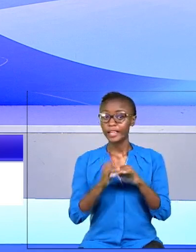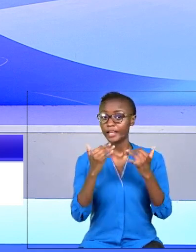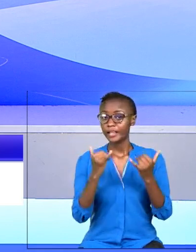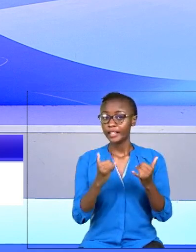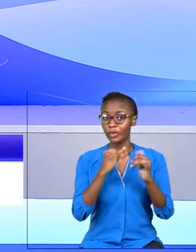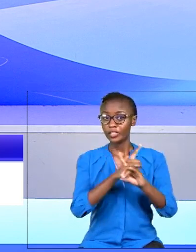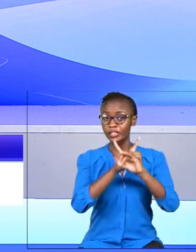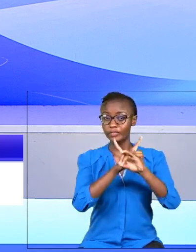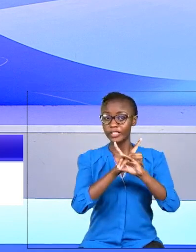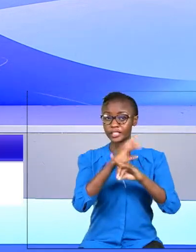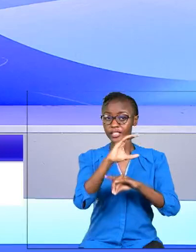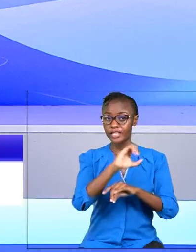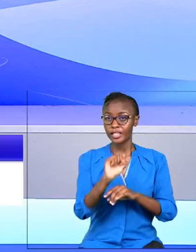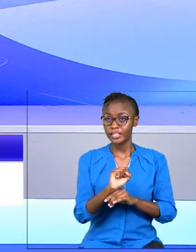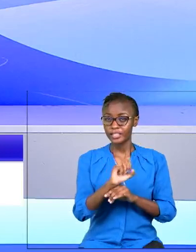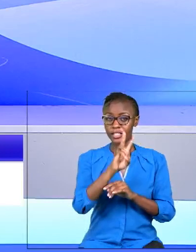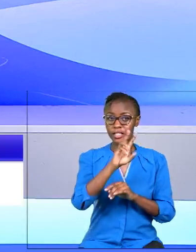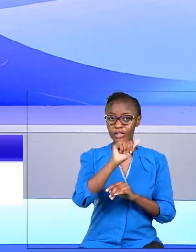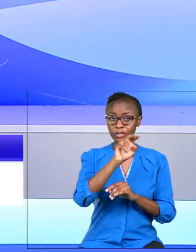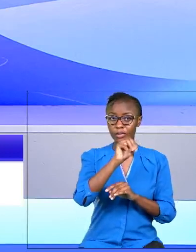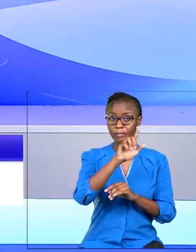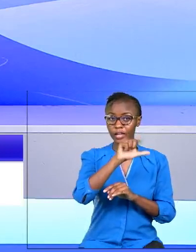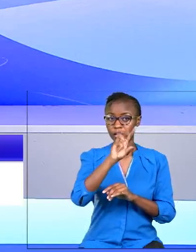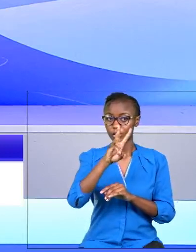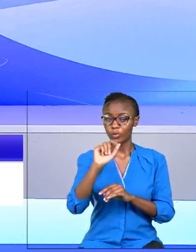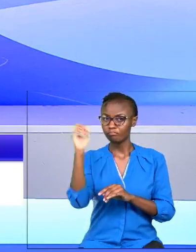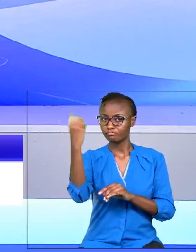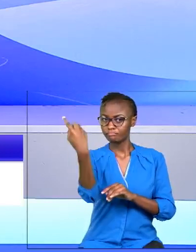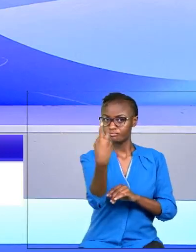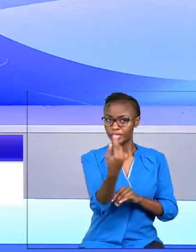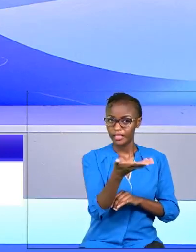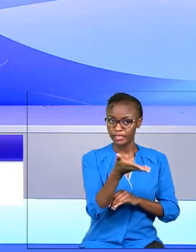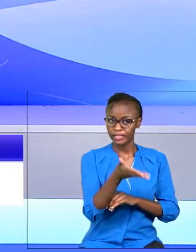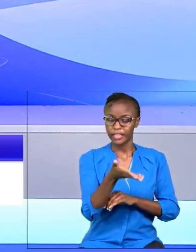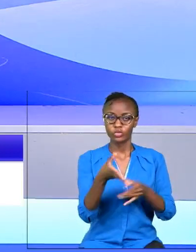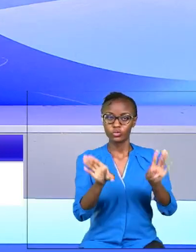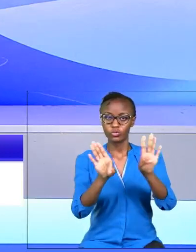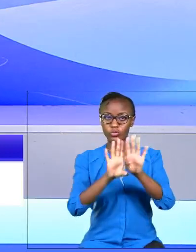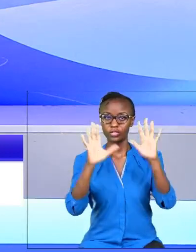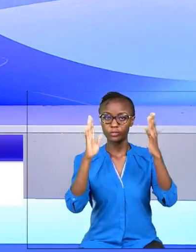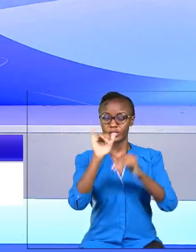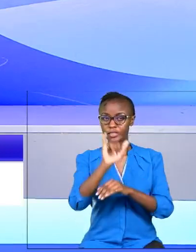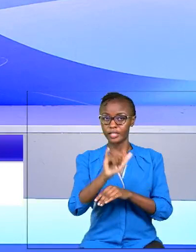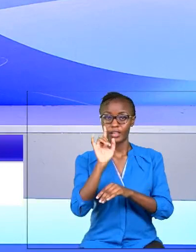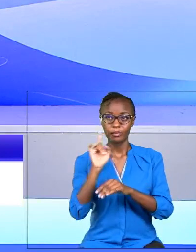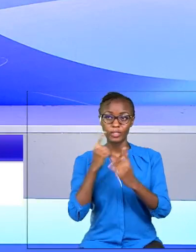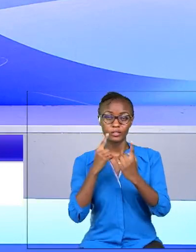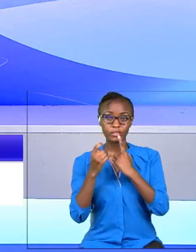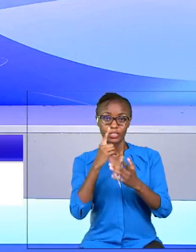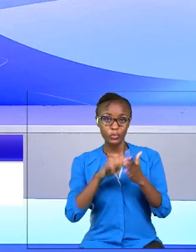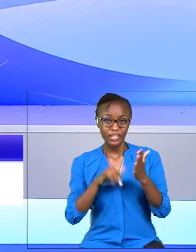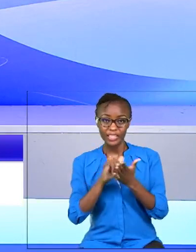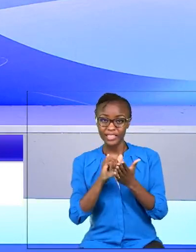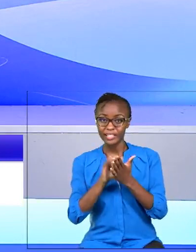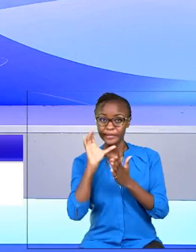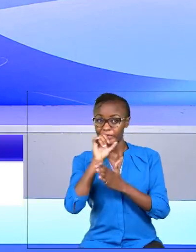Eugene Wamalwa to be airlifted to close the conference. Governors who spoke to our senior political reporter Joel Chacha have lamented the act,